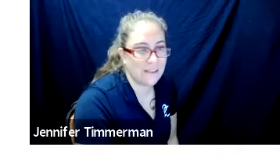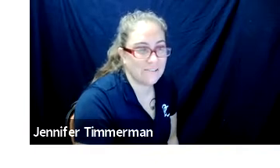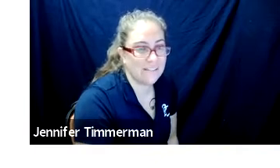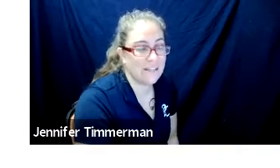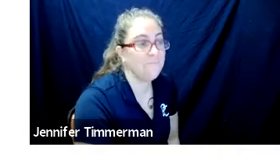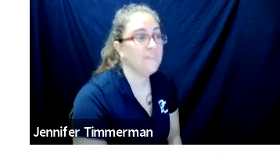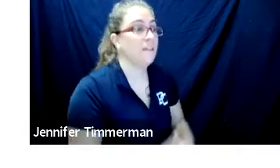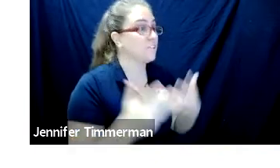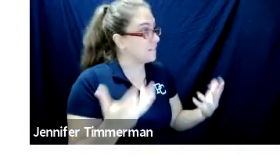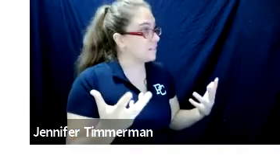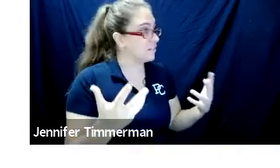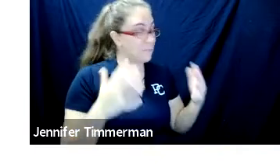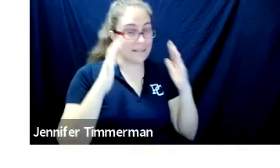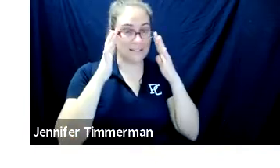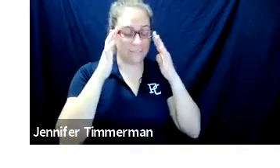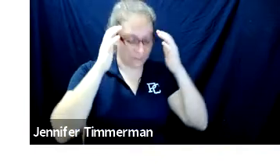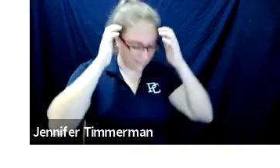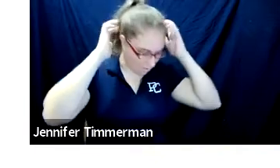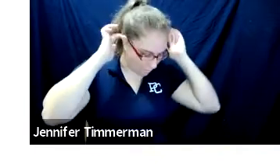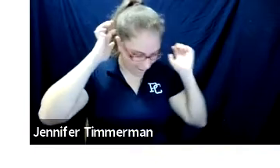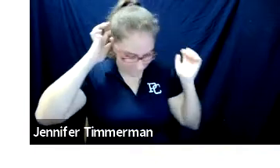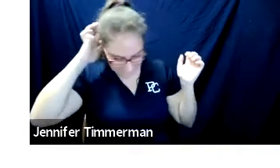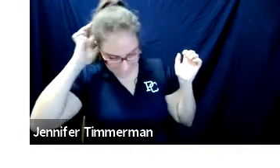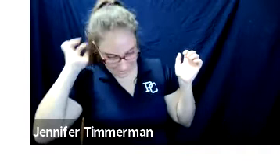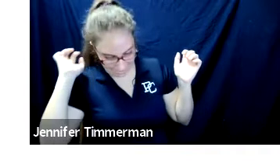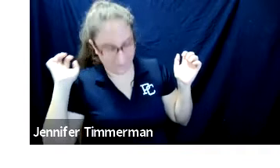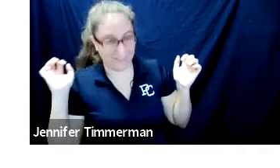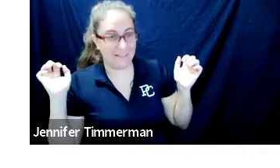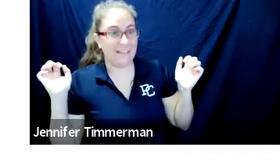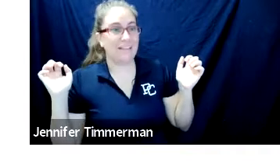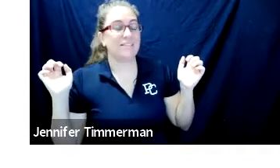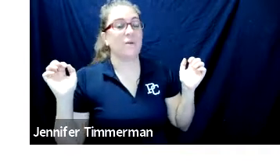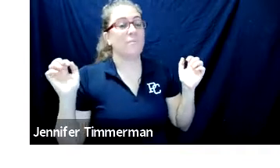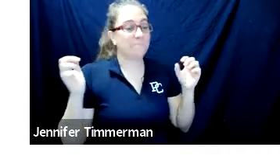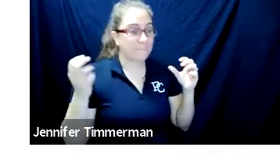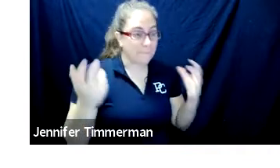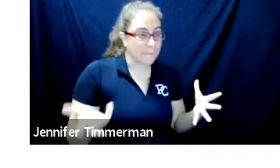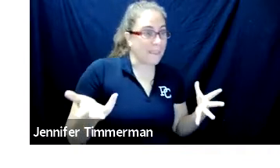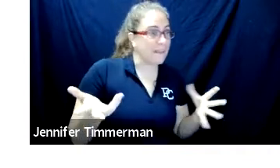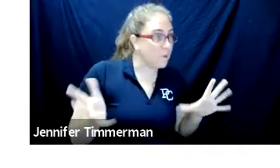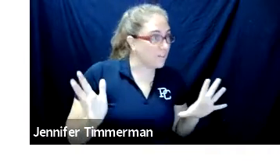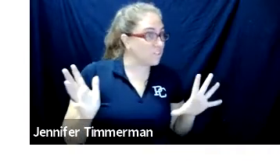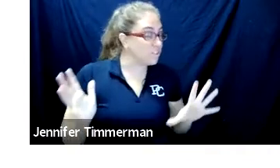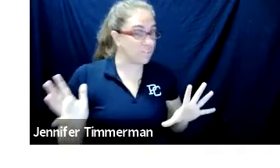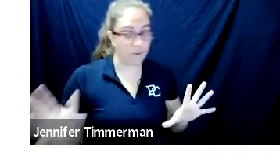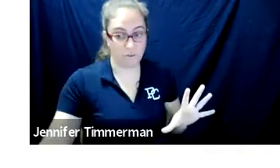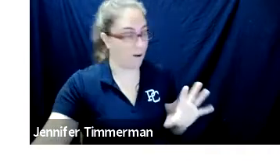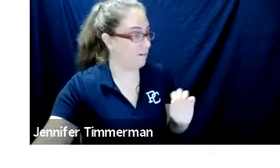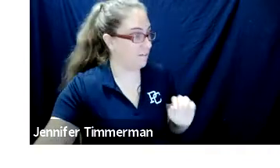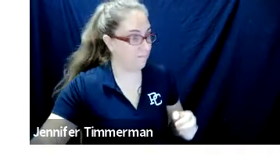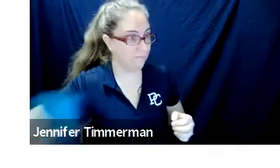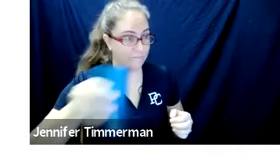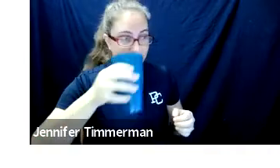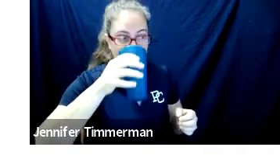totally understand. Just makes it a little bit easier for us to all practice together. So, any questions so